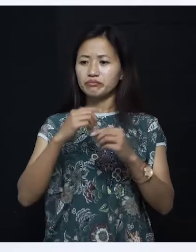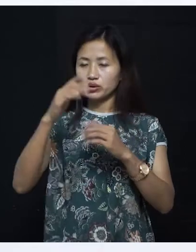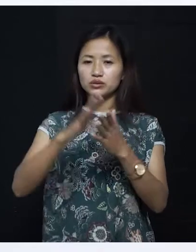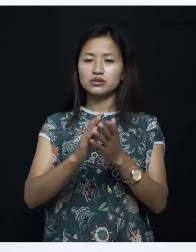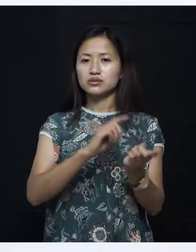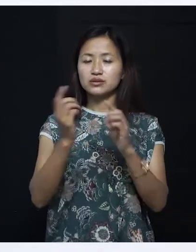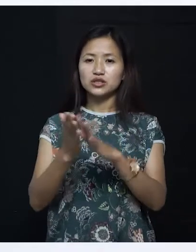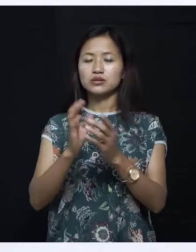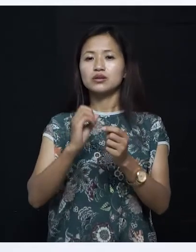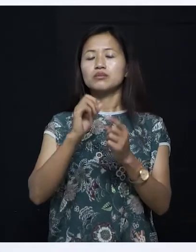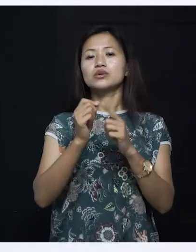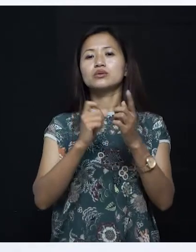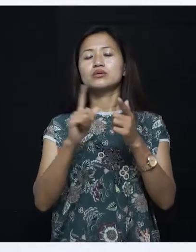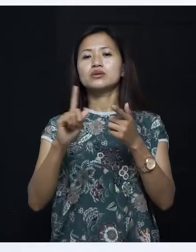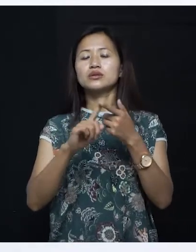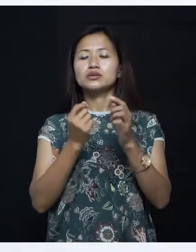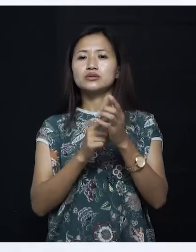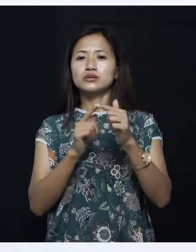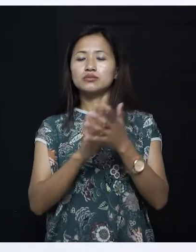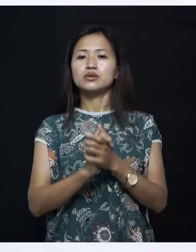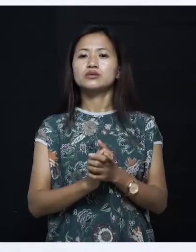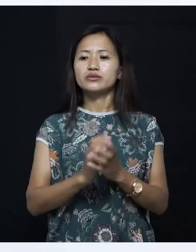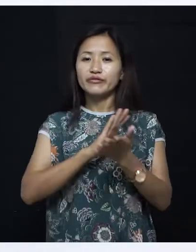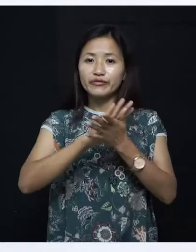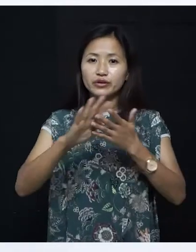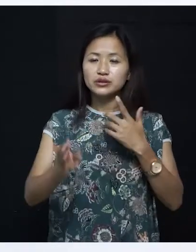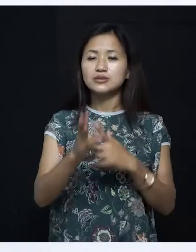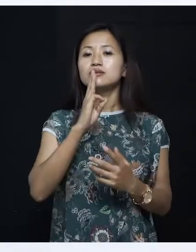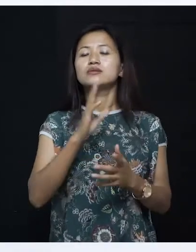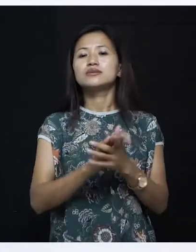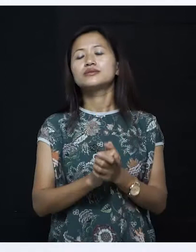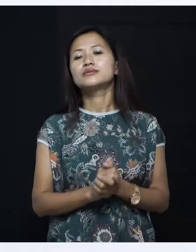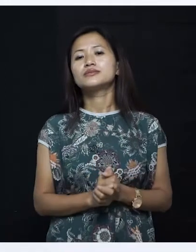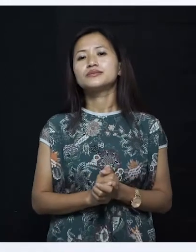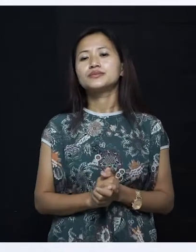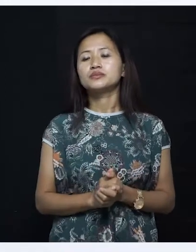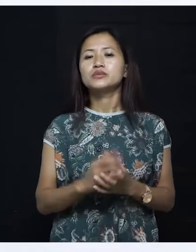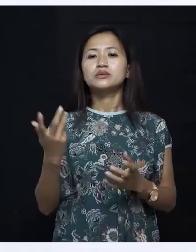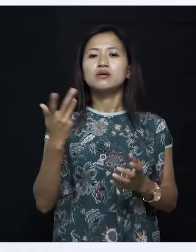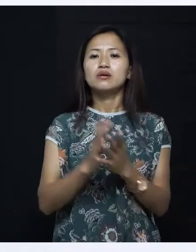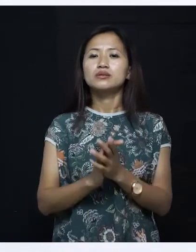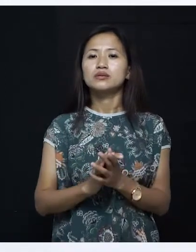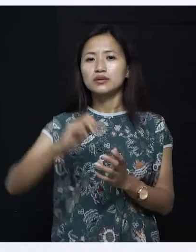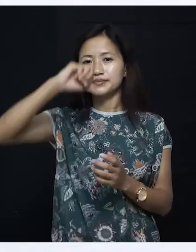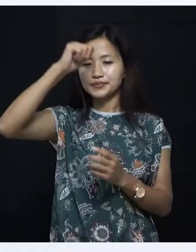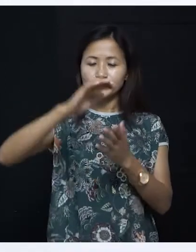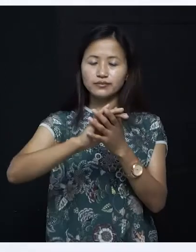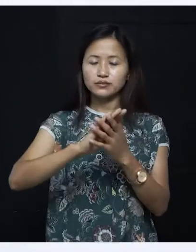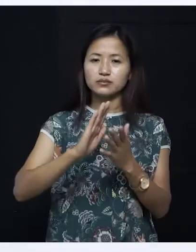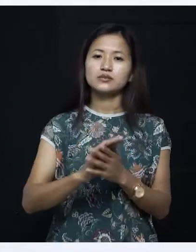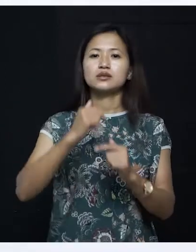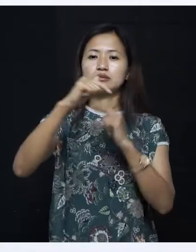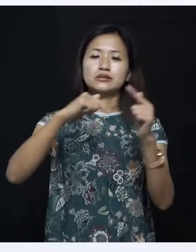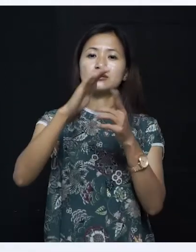4 times the quantity of fresh water. So this is how we are, or the industries are